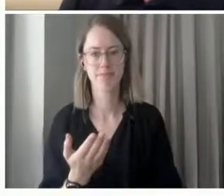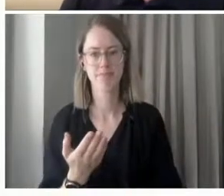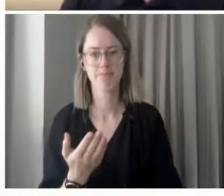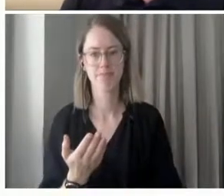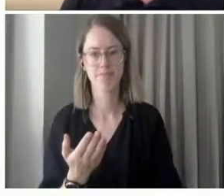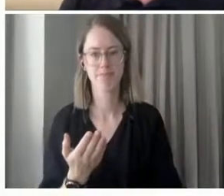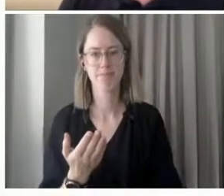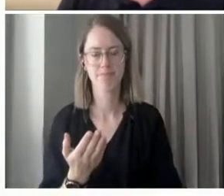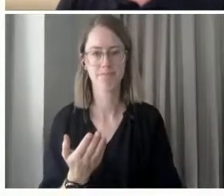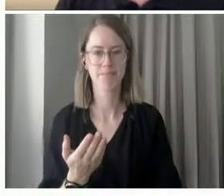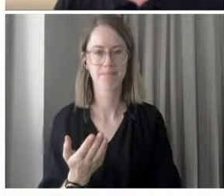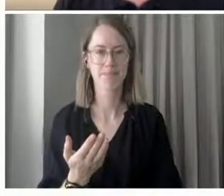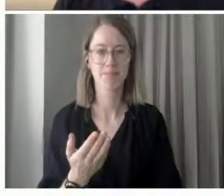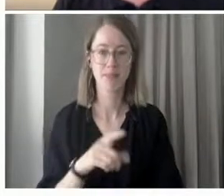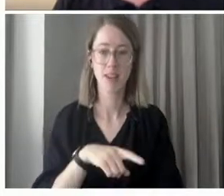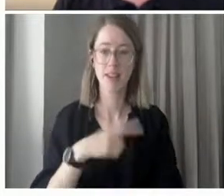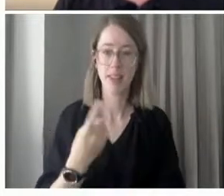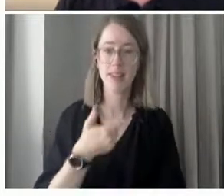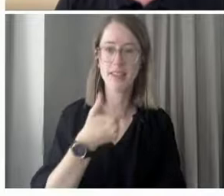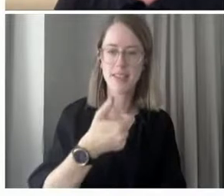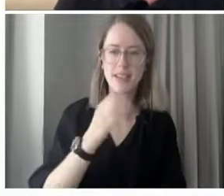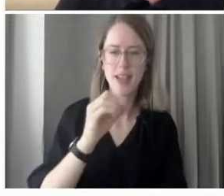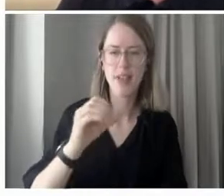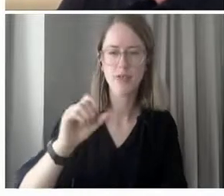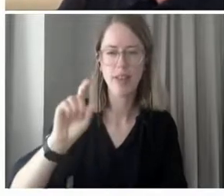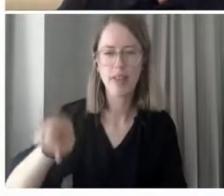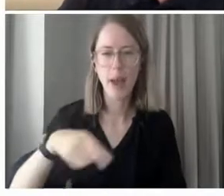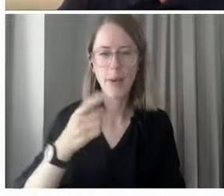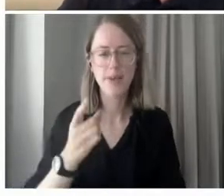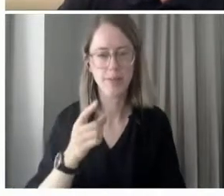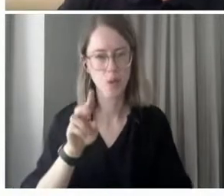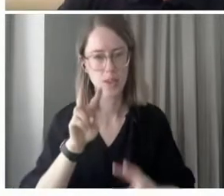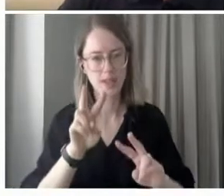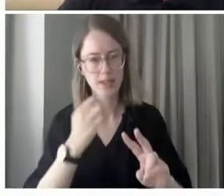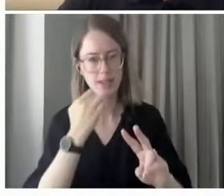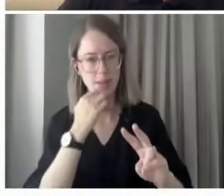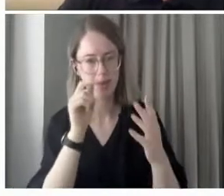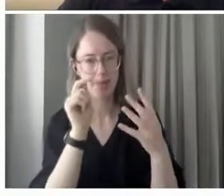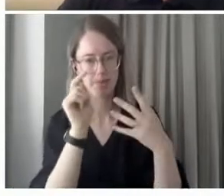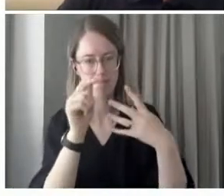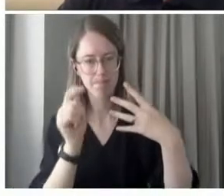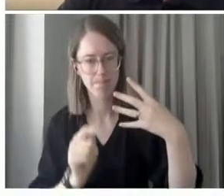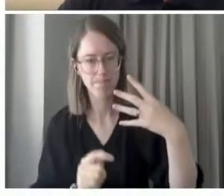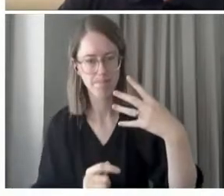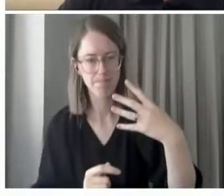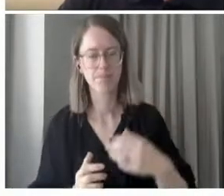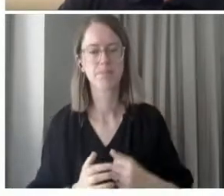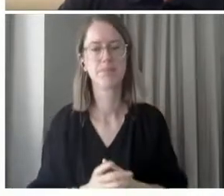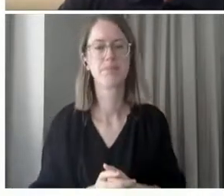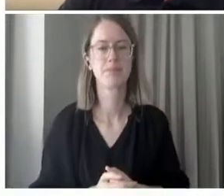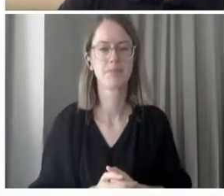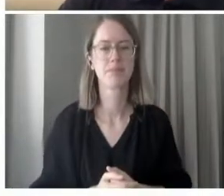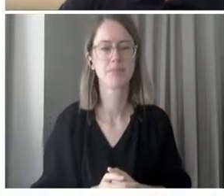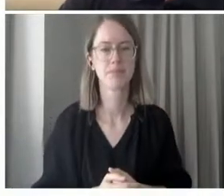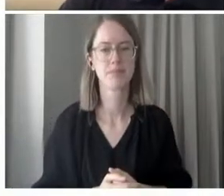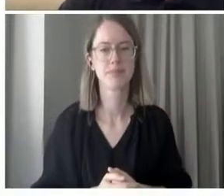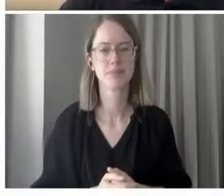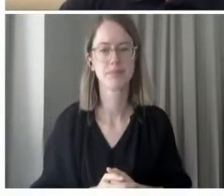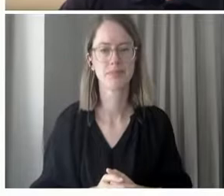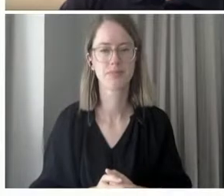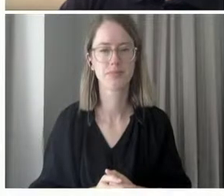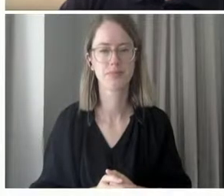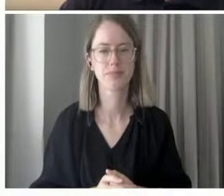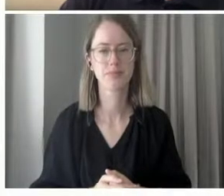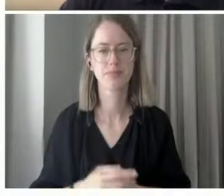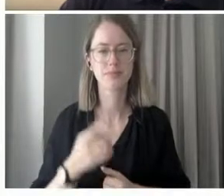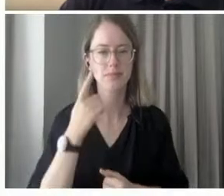another 600,000, and you can see how the figures work out there. And then again, we can look at the potential